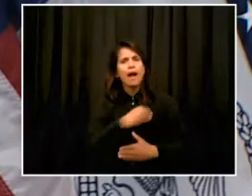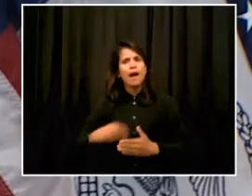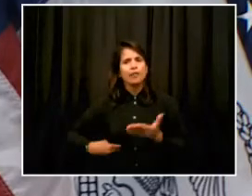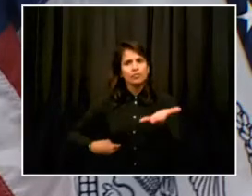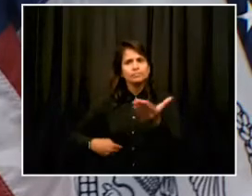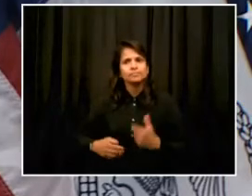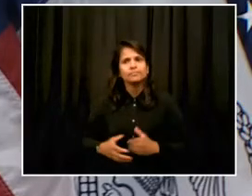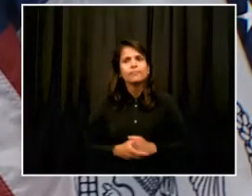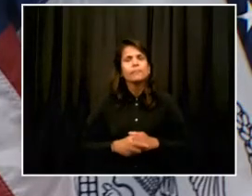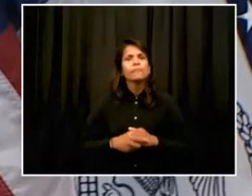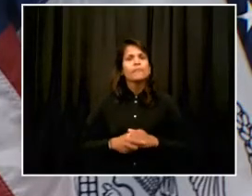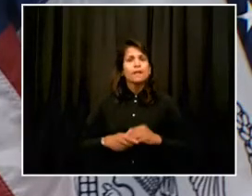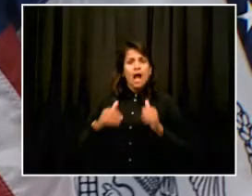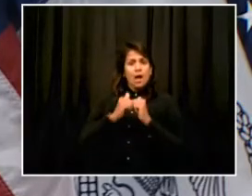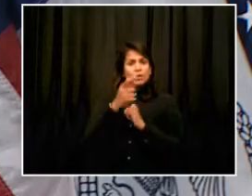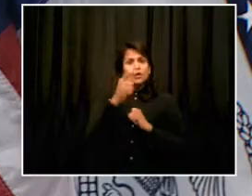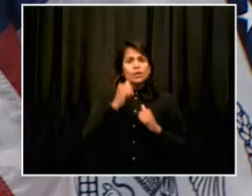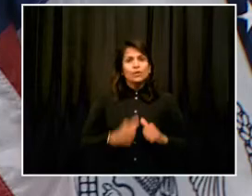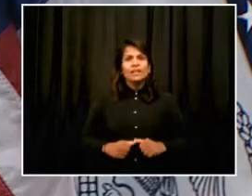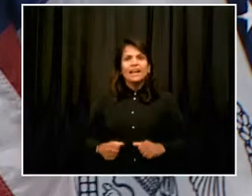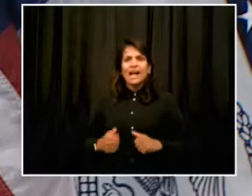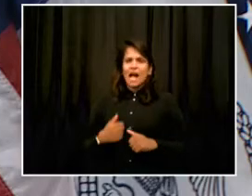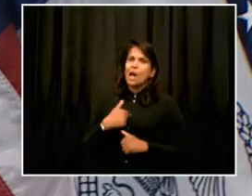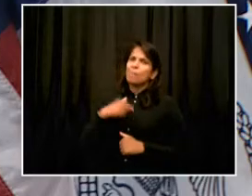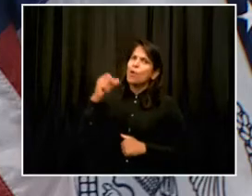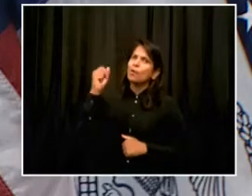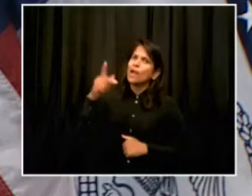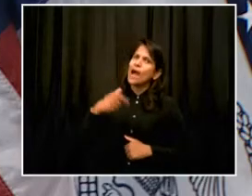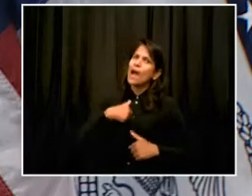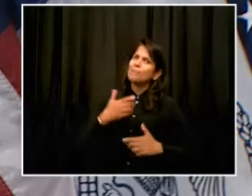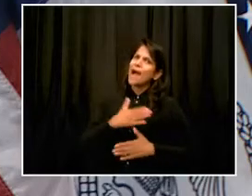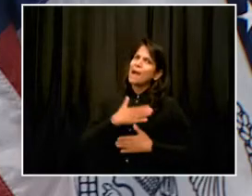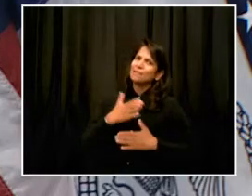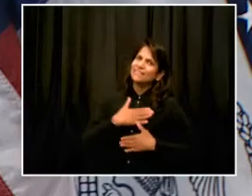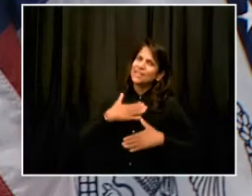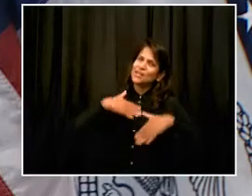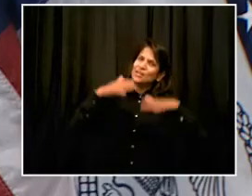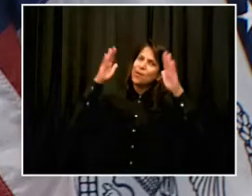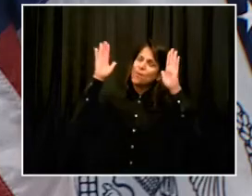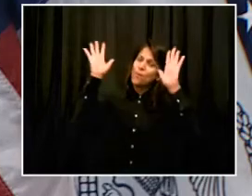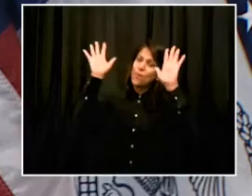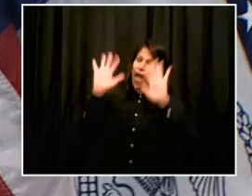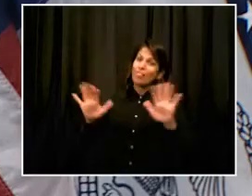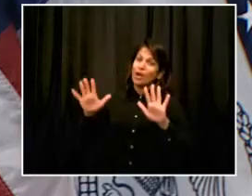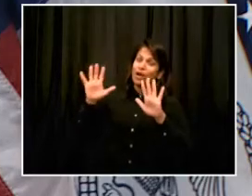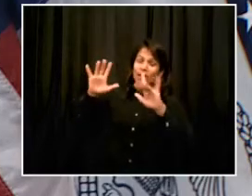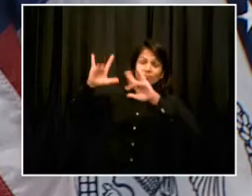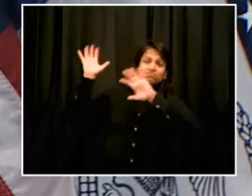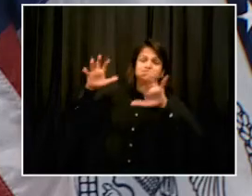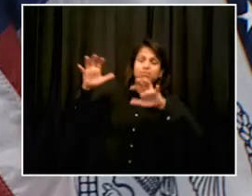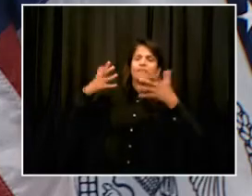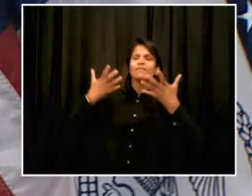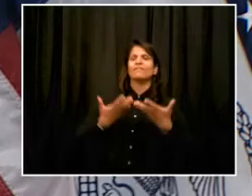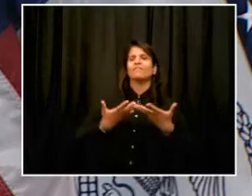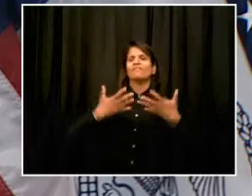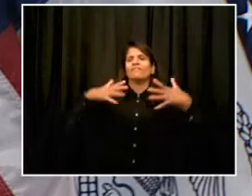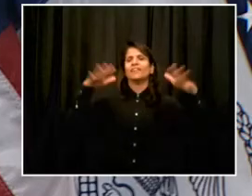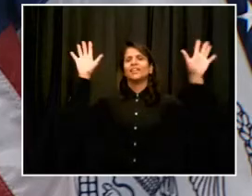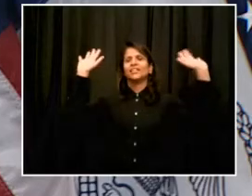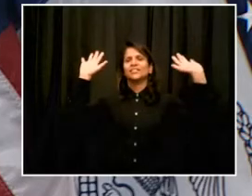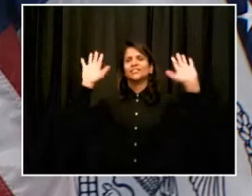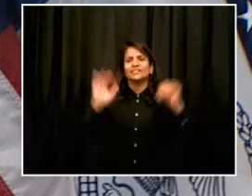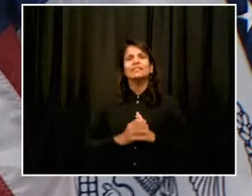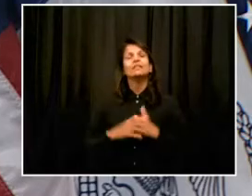want are the to follow up Rockaways, on your Bridget? announcements. How do the Rockaways do? Really, really very windy, extremely